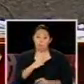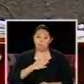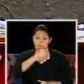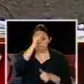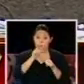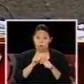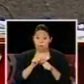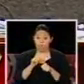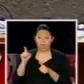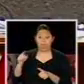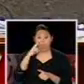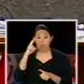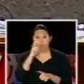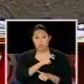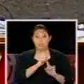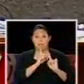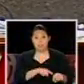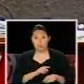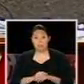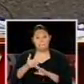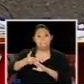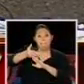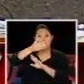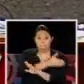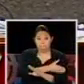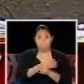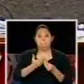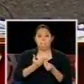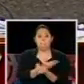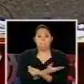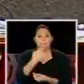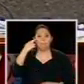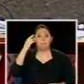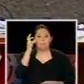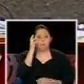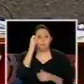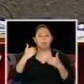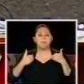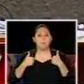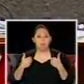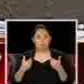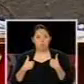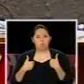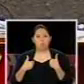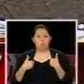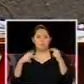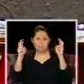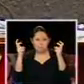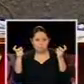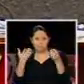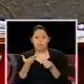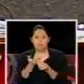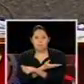prior to the impeachment of Justice Corona, the matter regarding the impeachment of